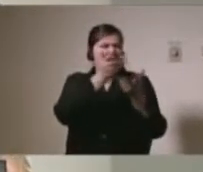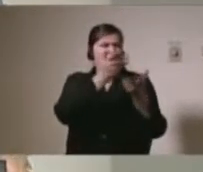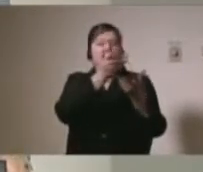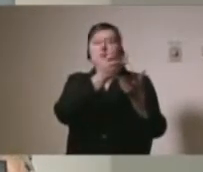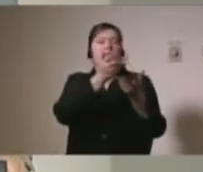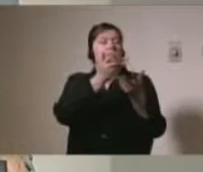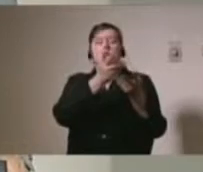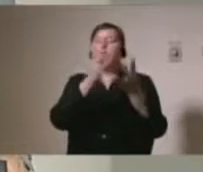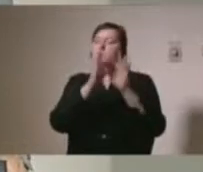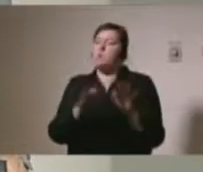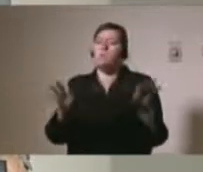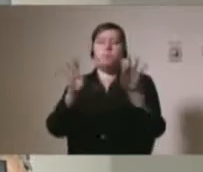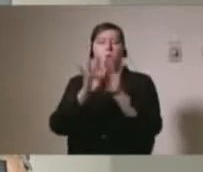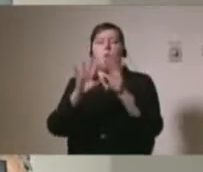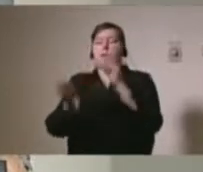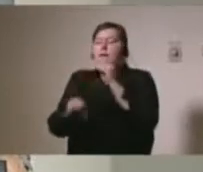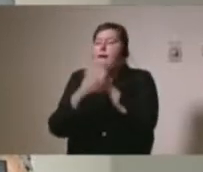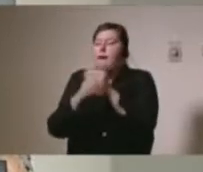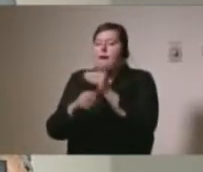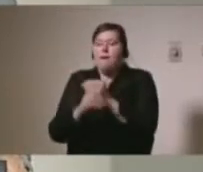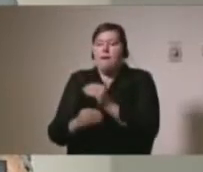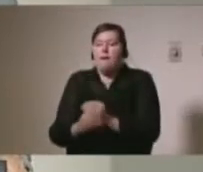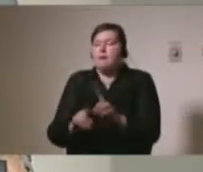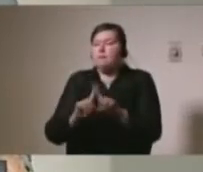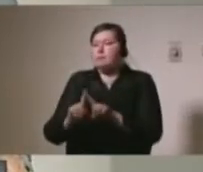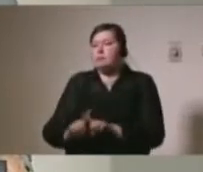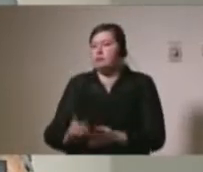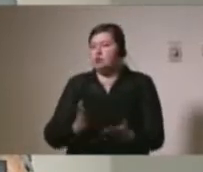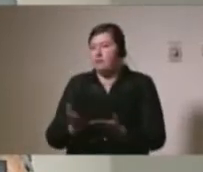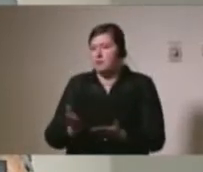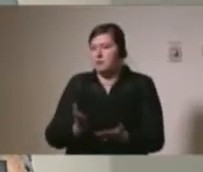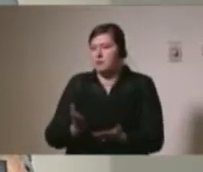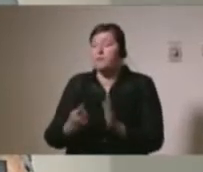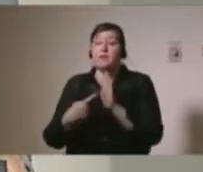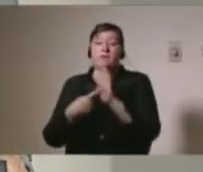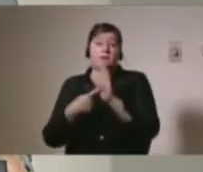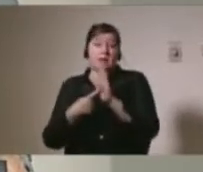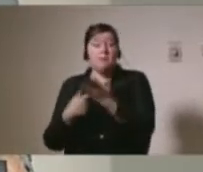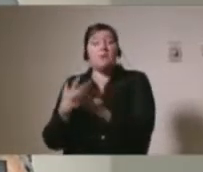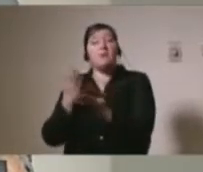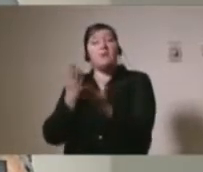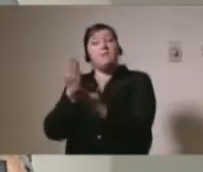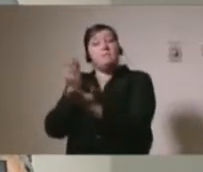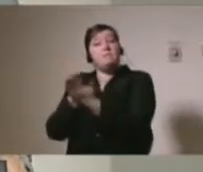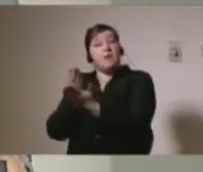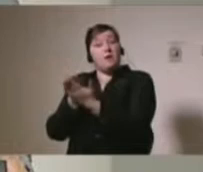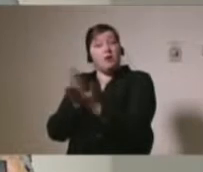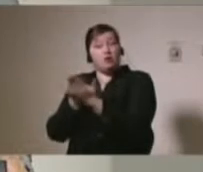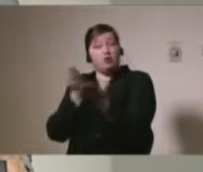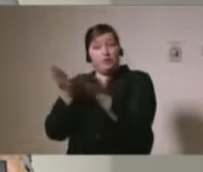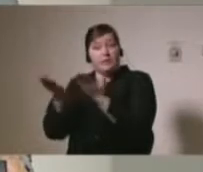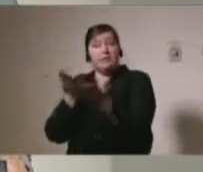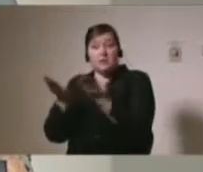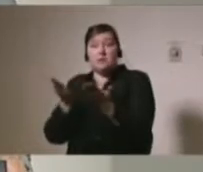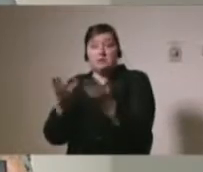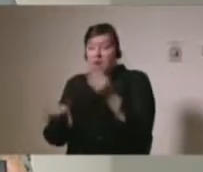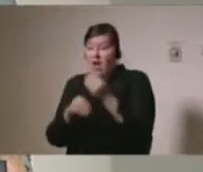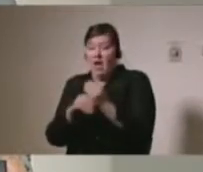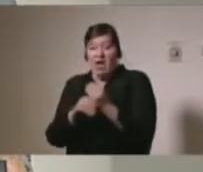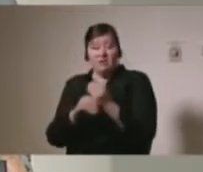of financial services, the group would today be one of the many Western companies in